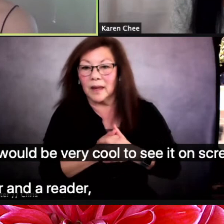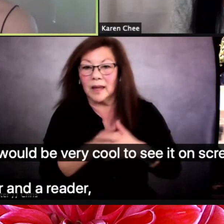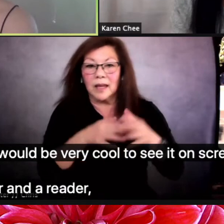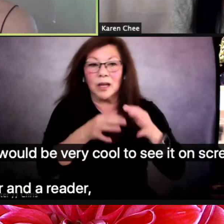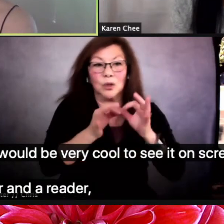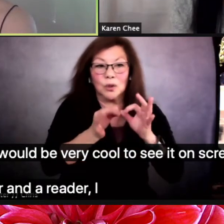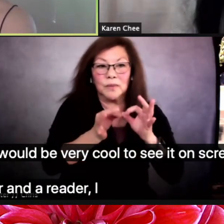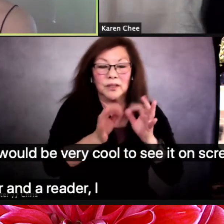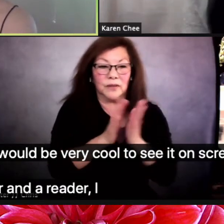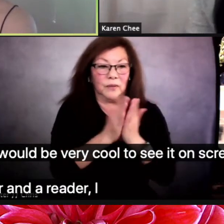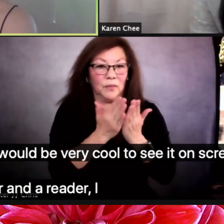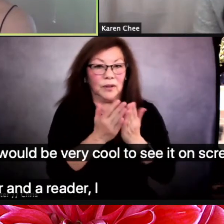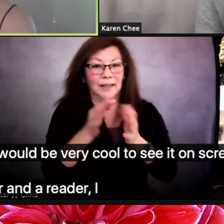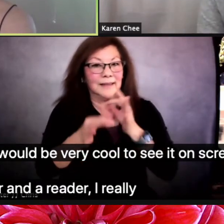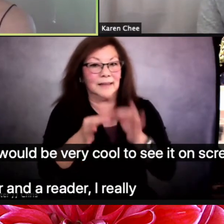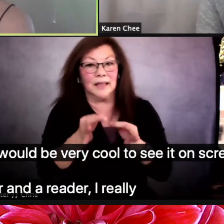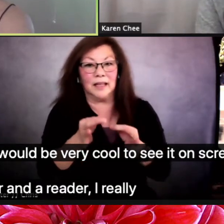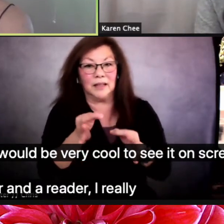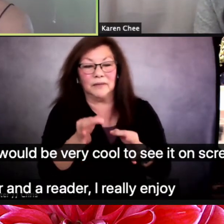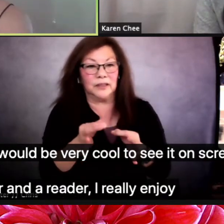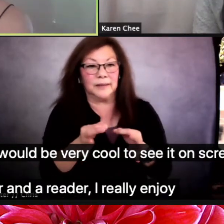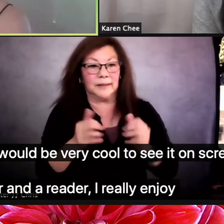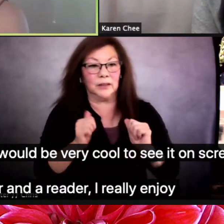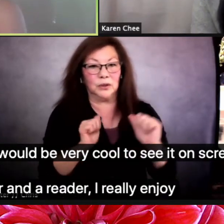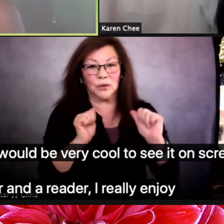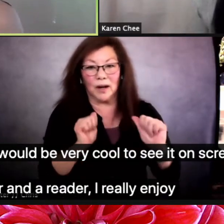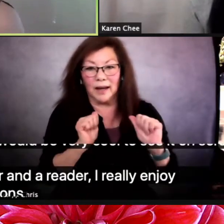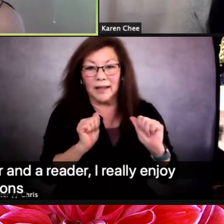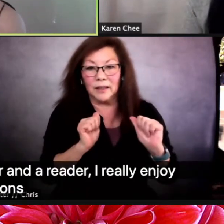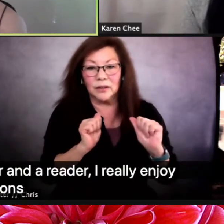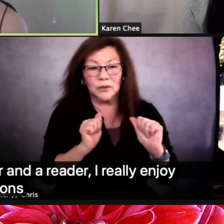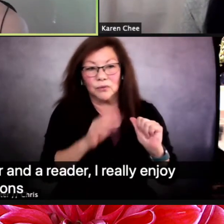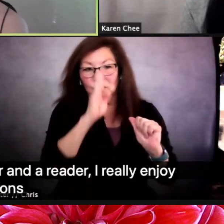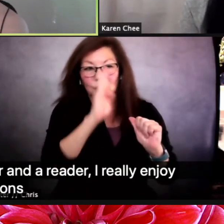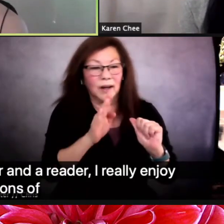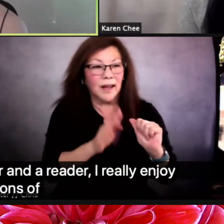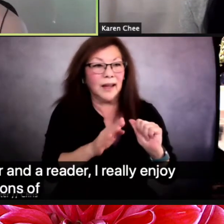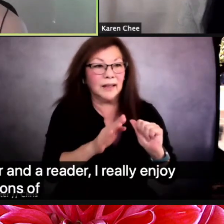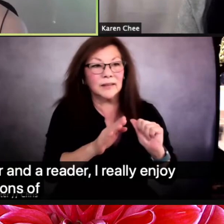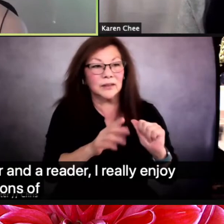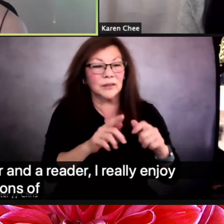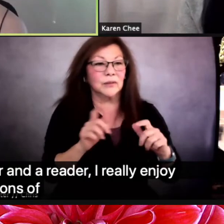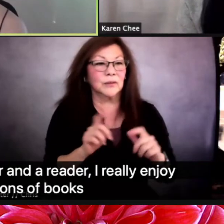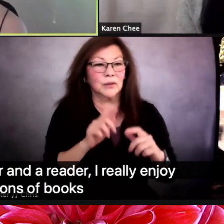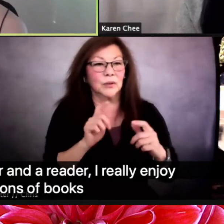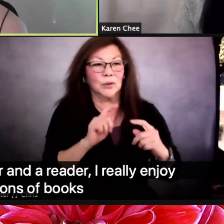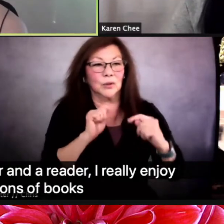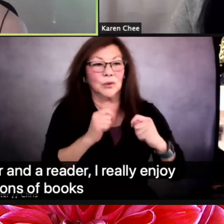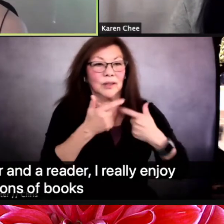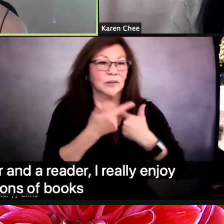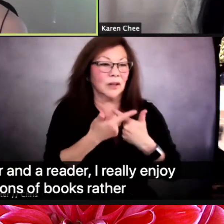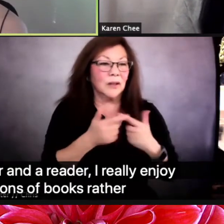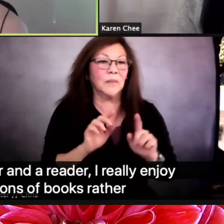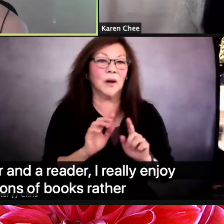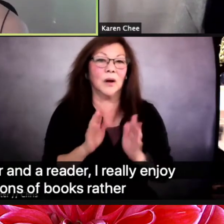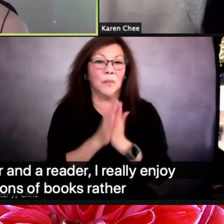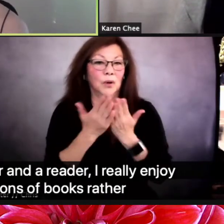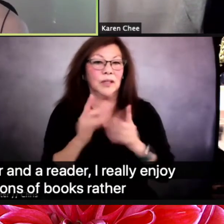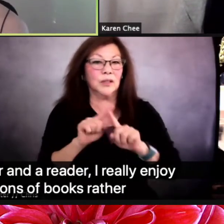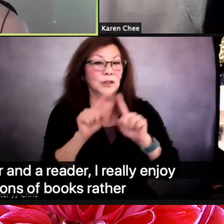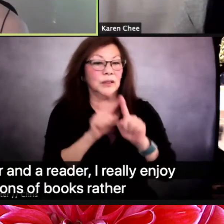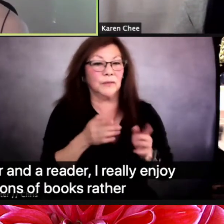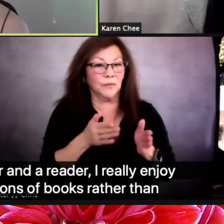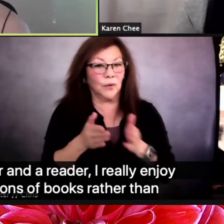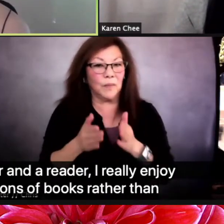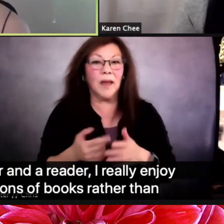interpretations of books rather than sort of like attempts to straight up transcribe a book into a different format. So I think that if it